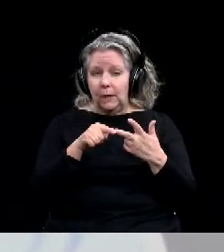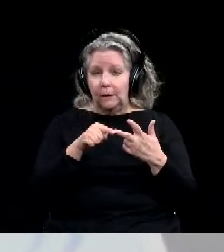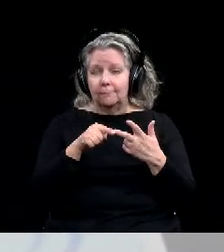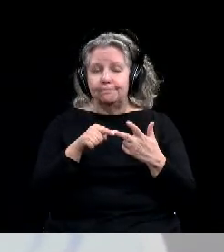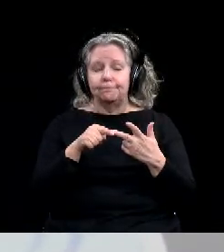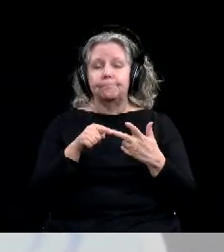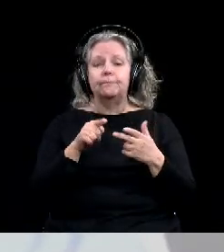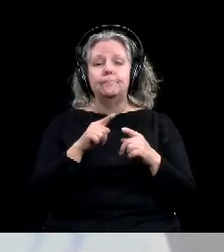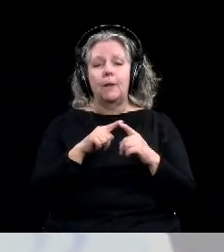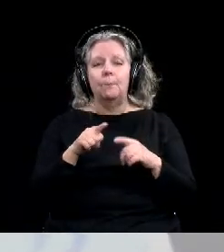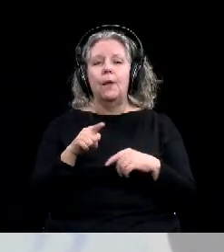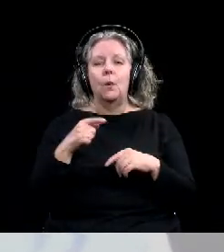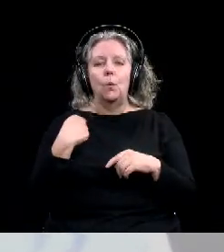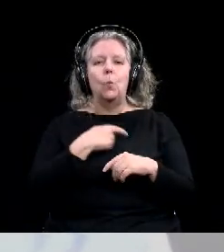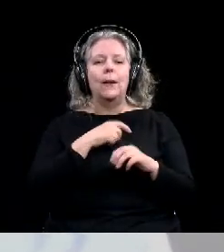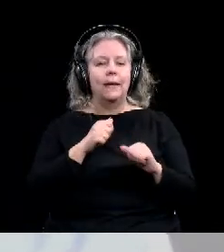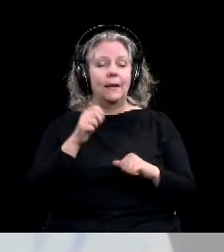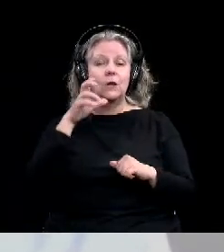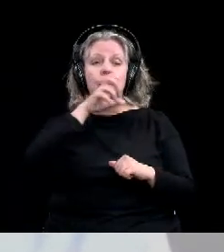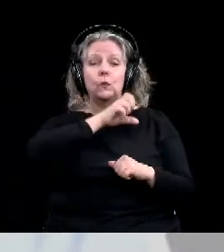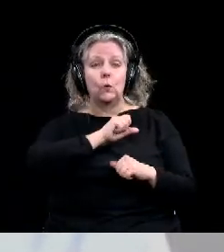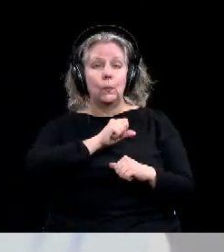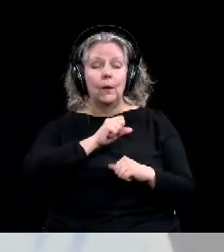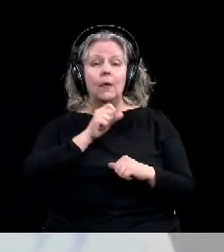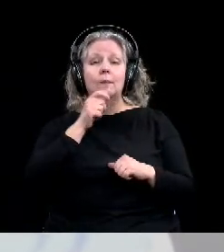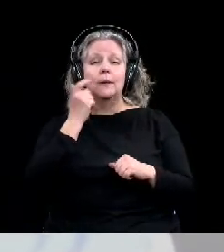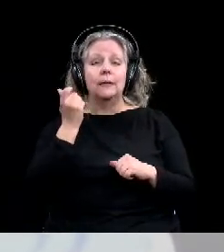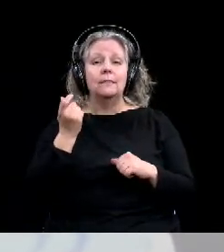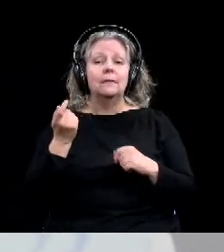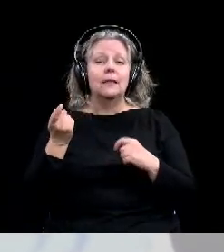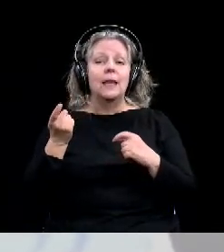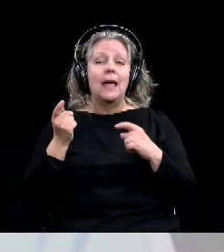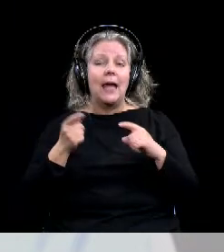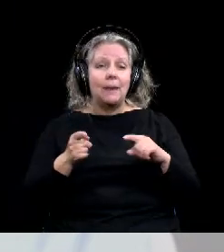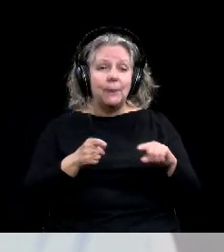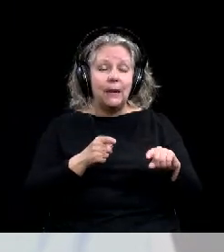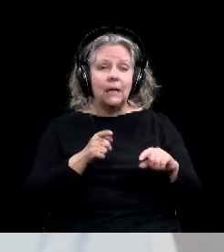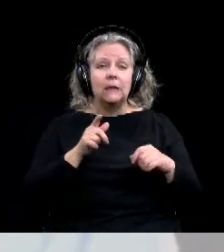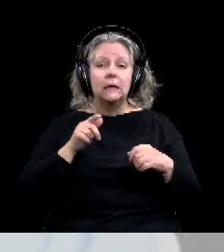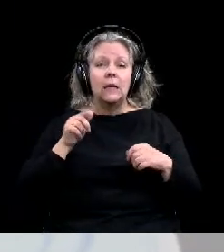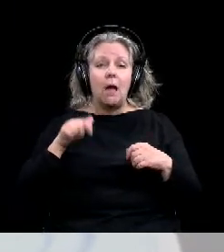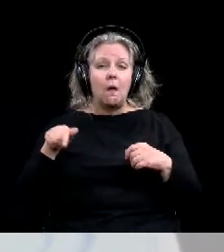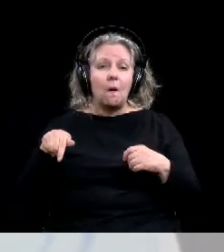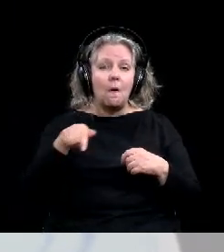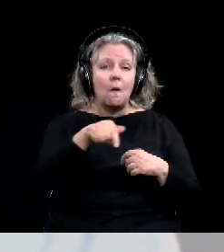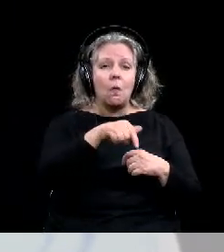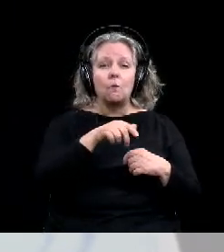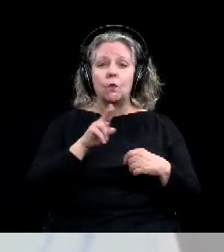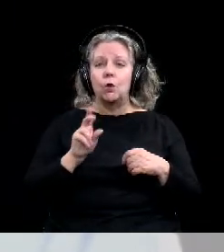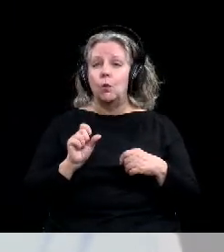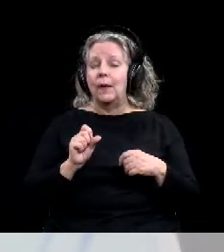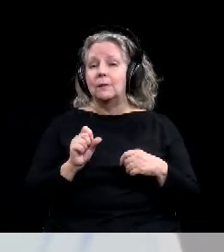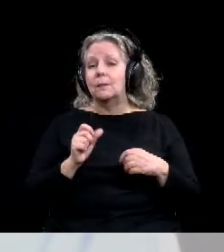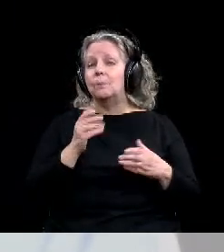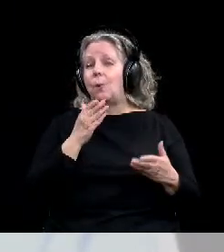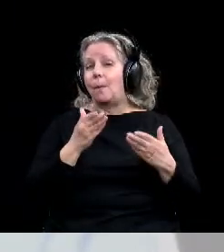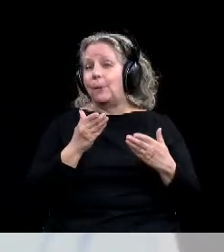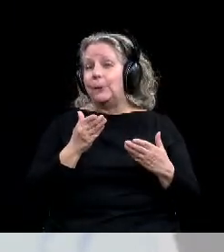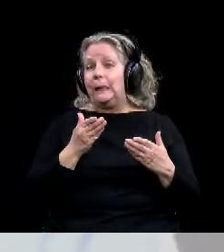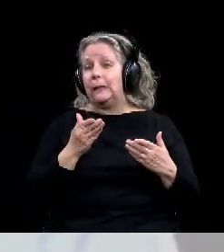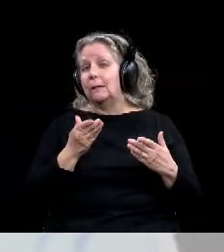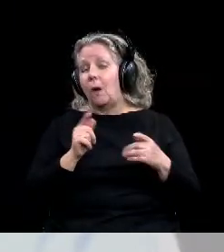also happening locally. There's nothing that would make us special such that we wouldn't see, that we wouldn't